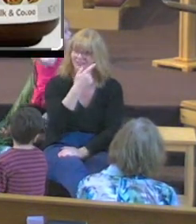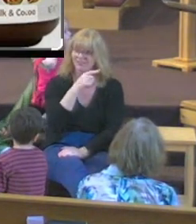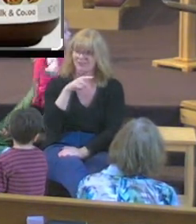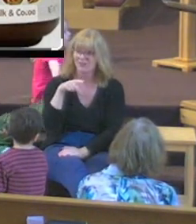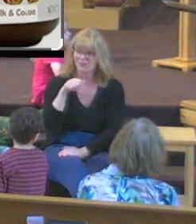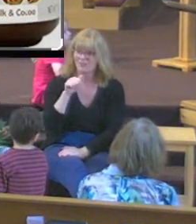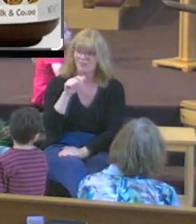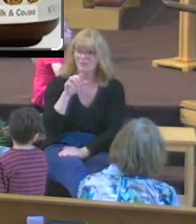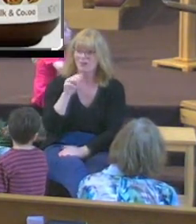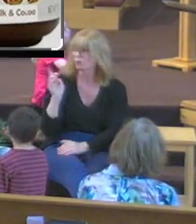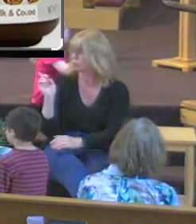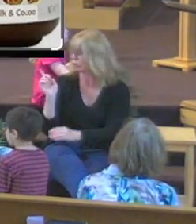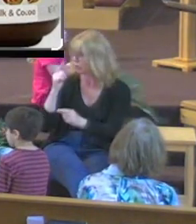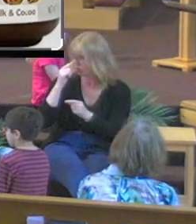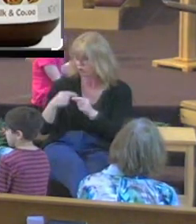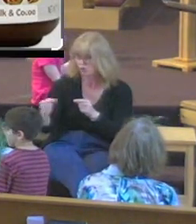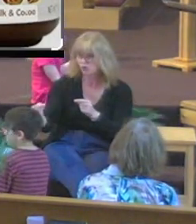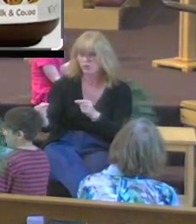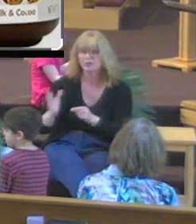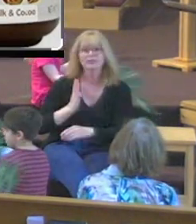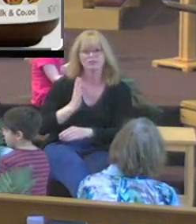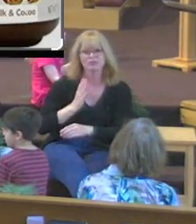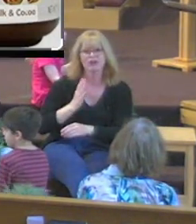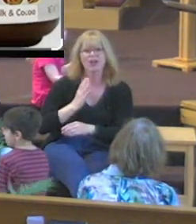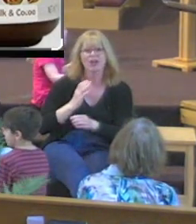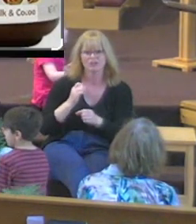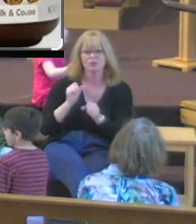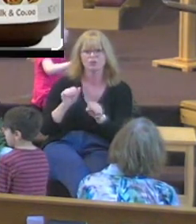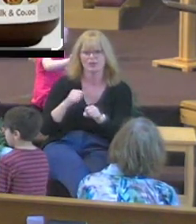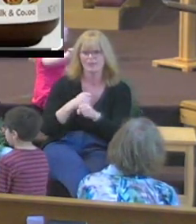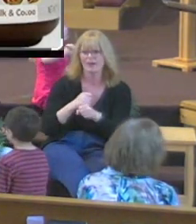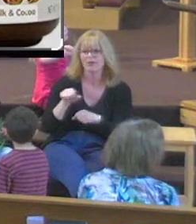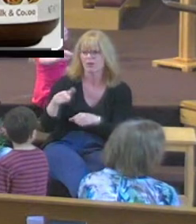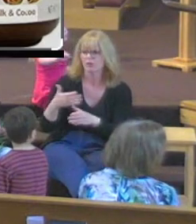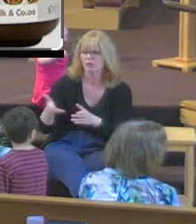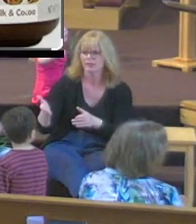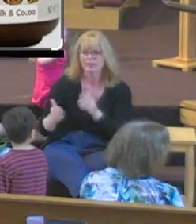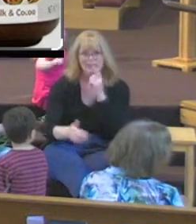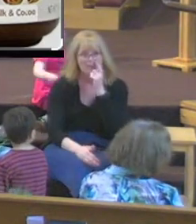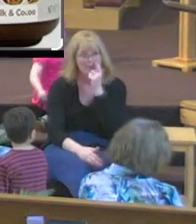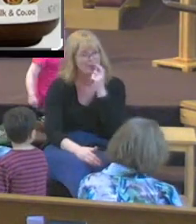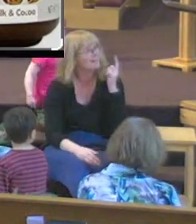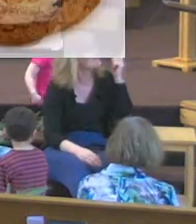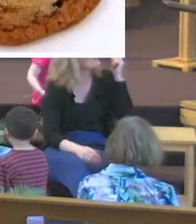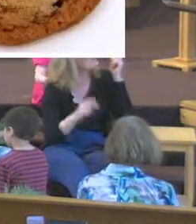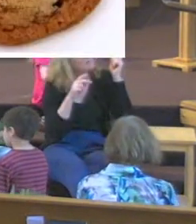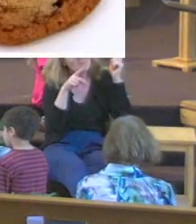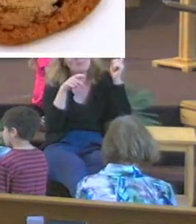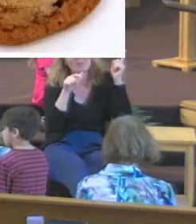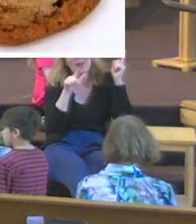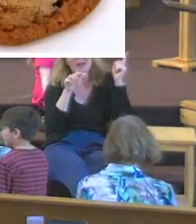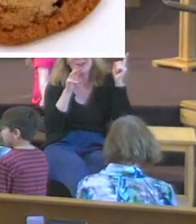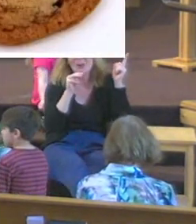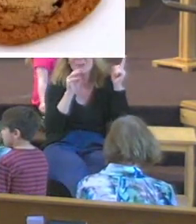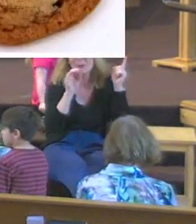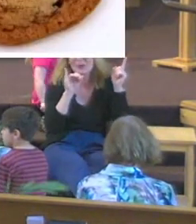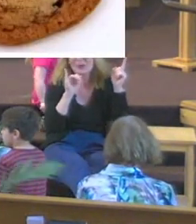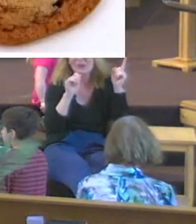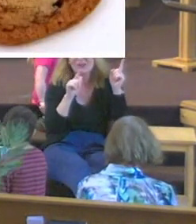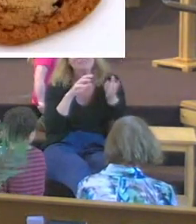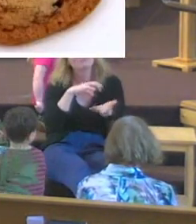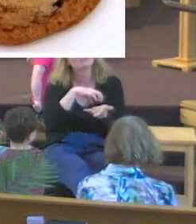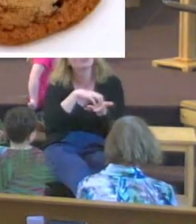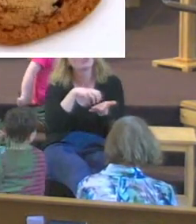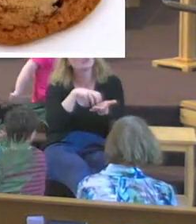palm. You're allergic to it? It's okay. There's some other things coming up. It has palm oil in it. What's another thing that we could... Oh,